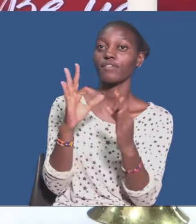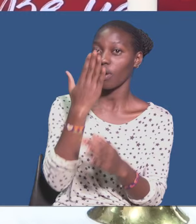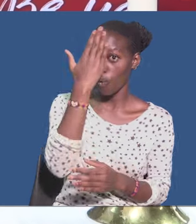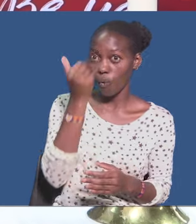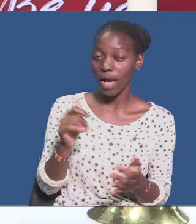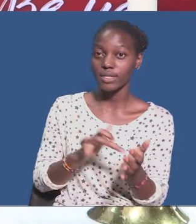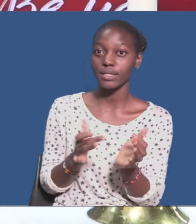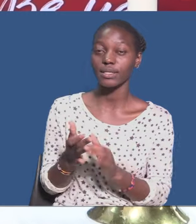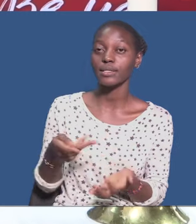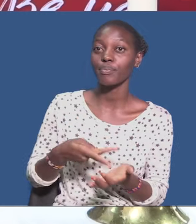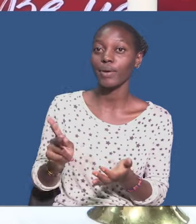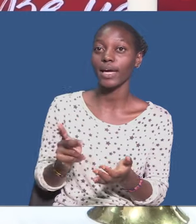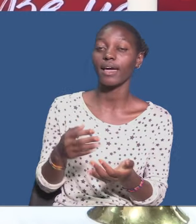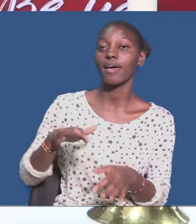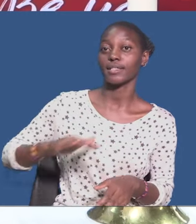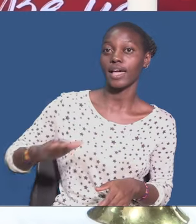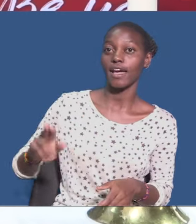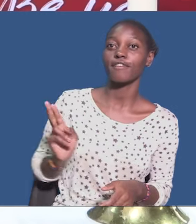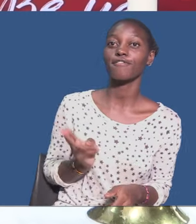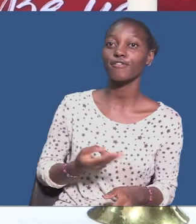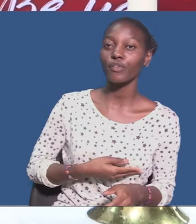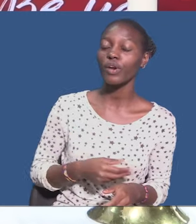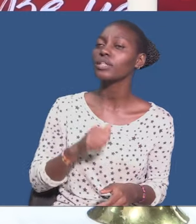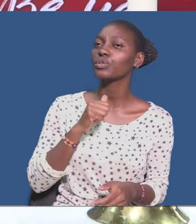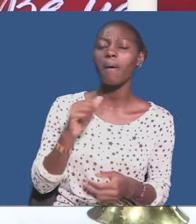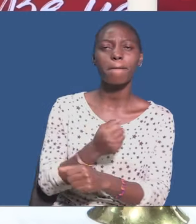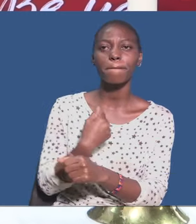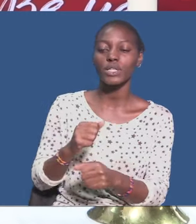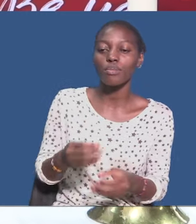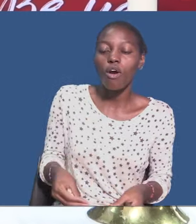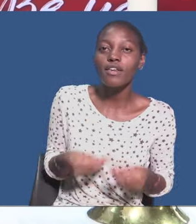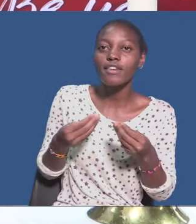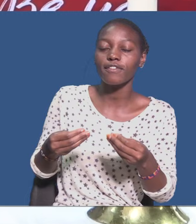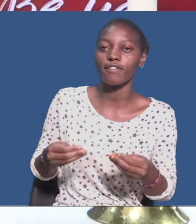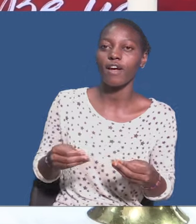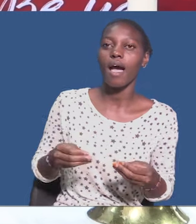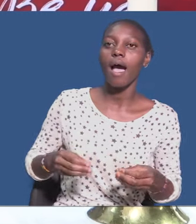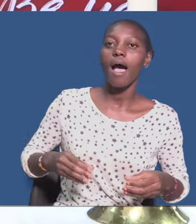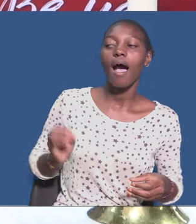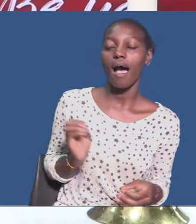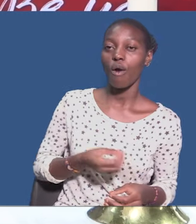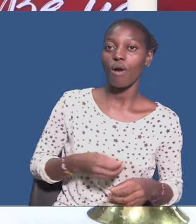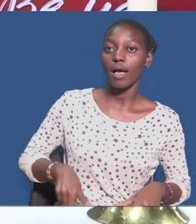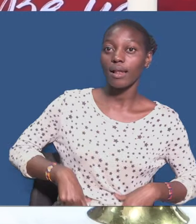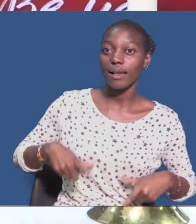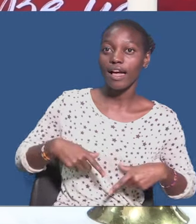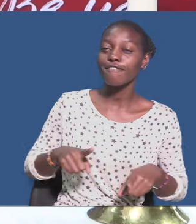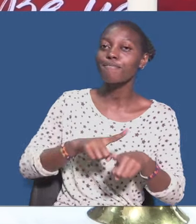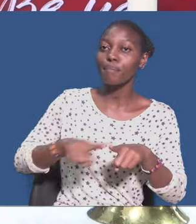debt for us. So we don't give him our lives, but rather we receive